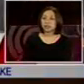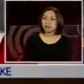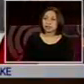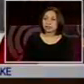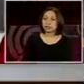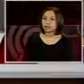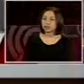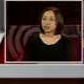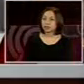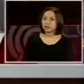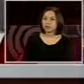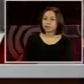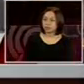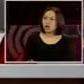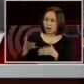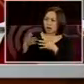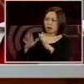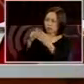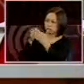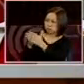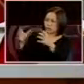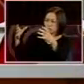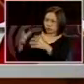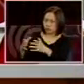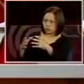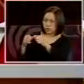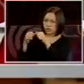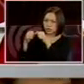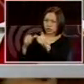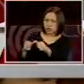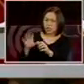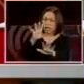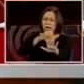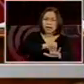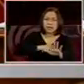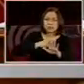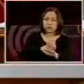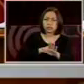I'll just put on record. Let us let the prosecution to finish first. Yes, I'm sorry.